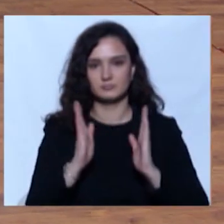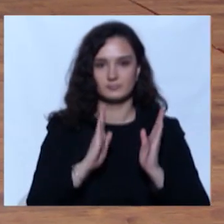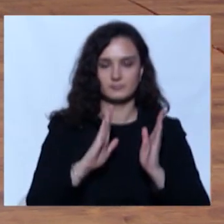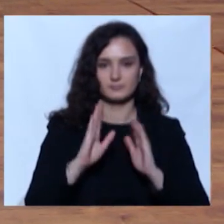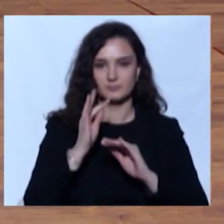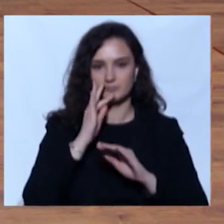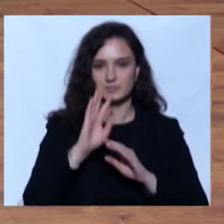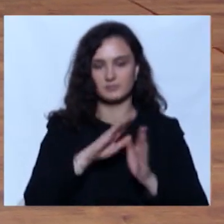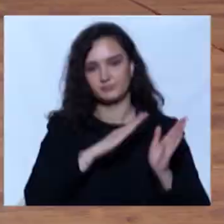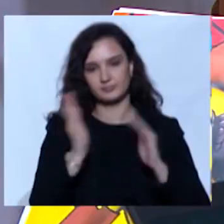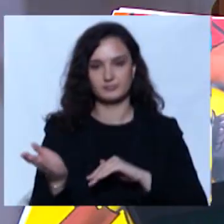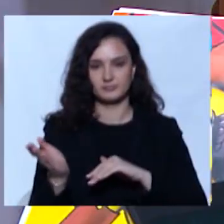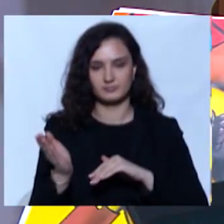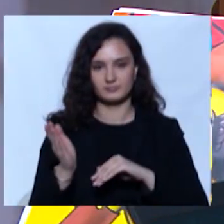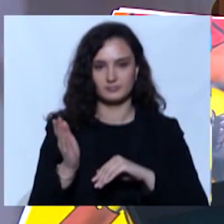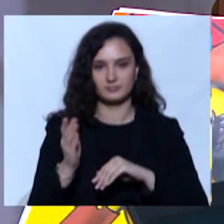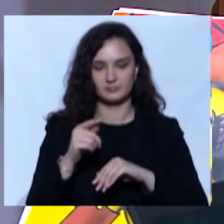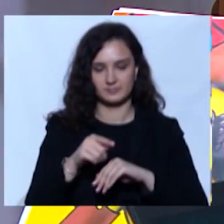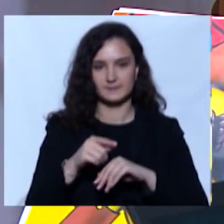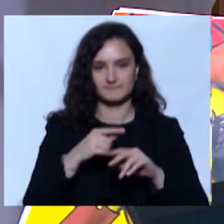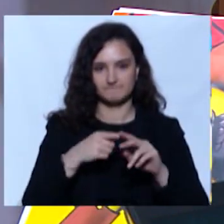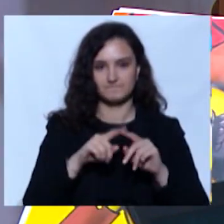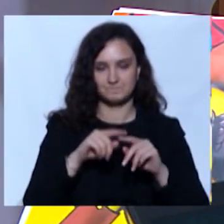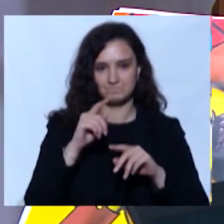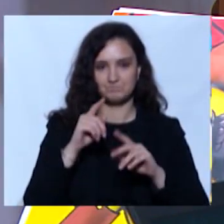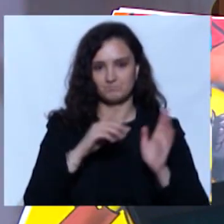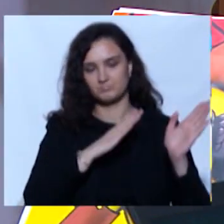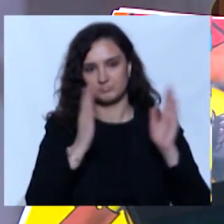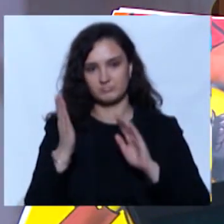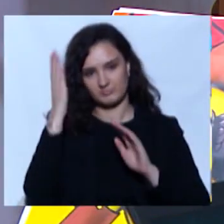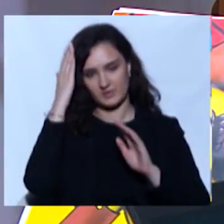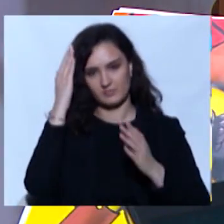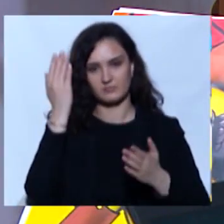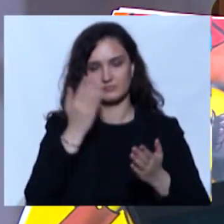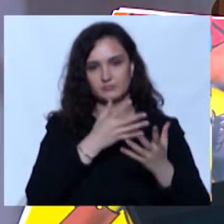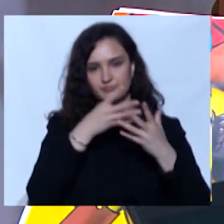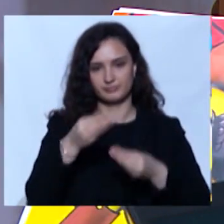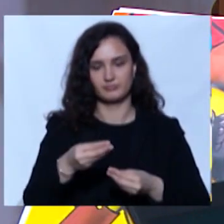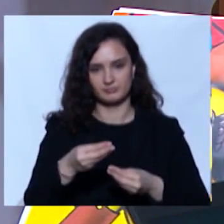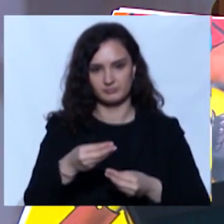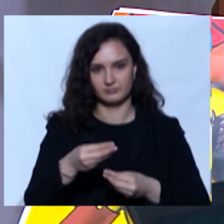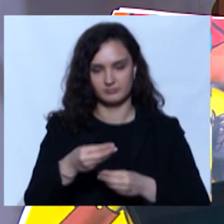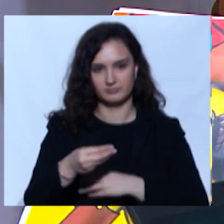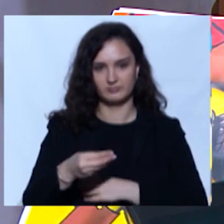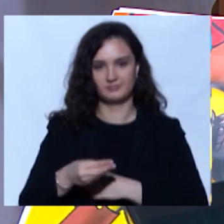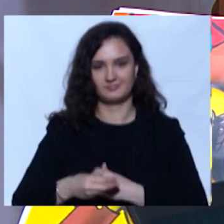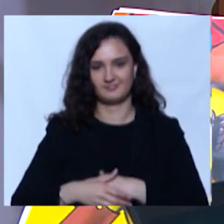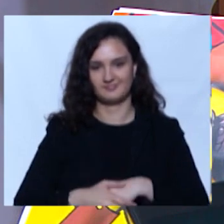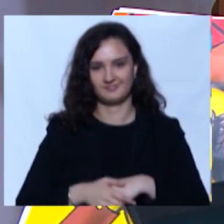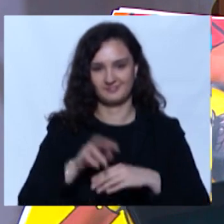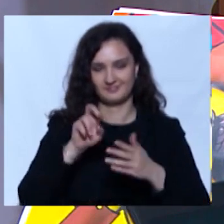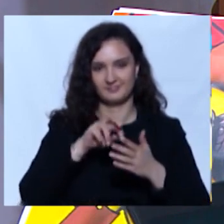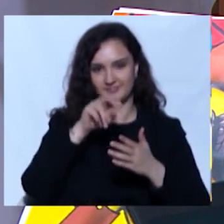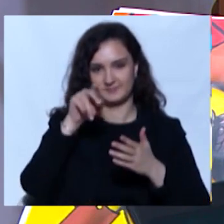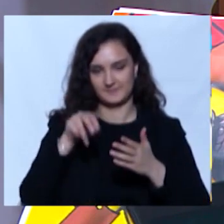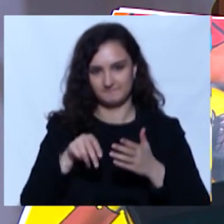then crash! Down came the tree on the dinosaur's head. Down came the dinosaur, and down